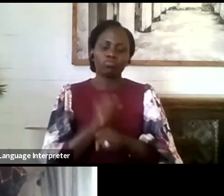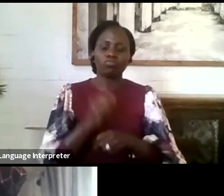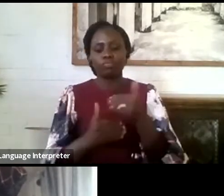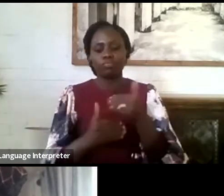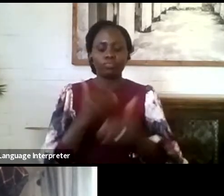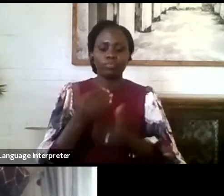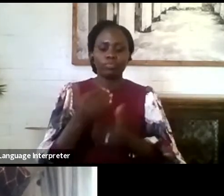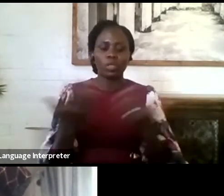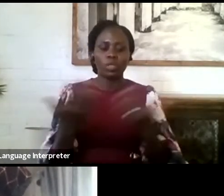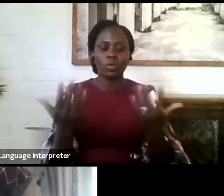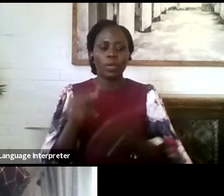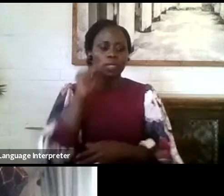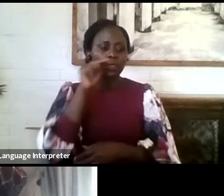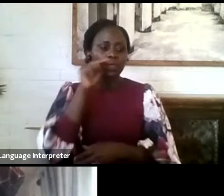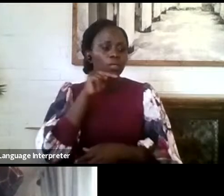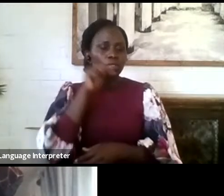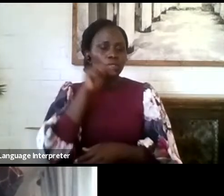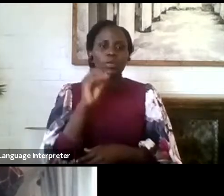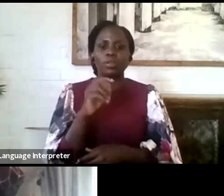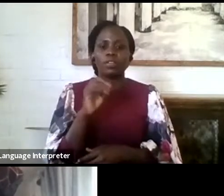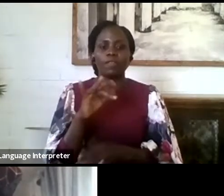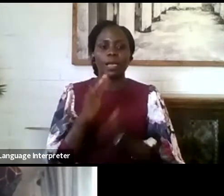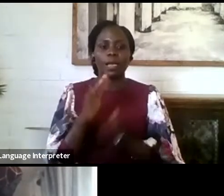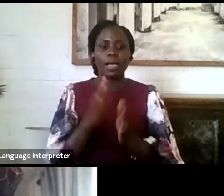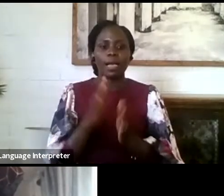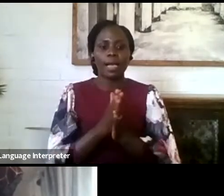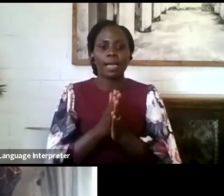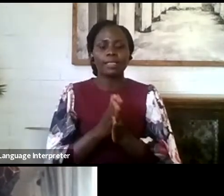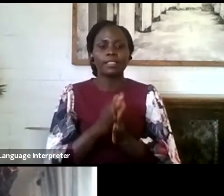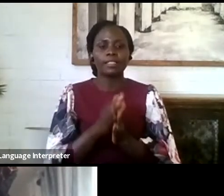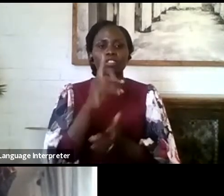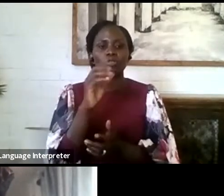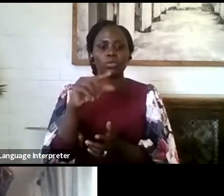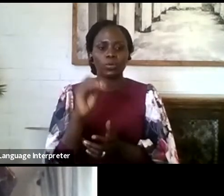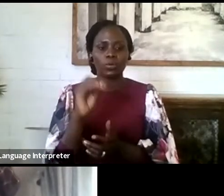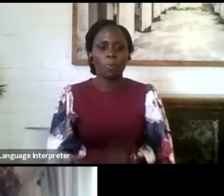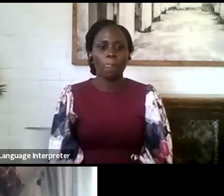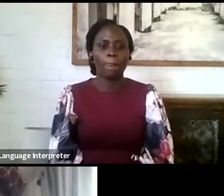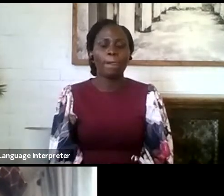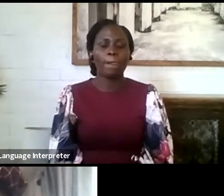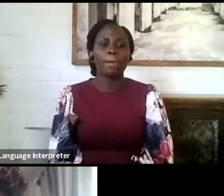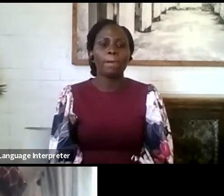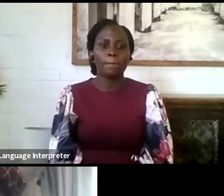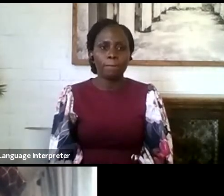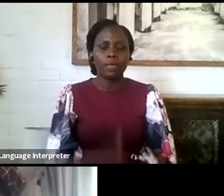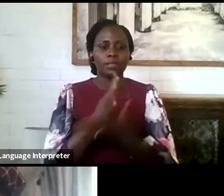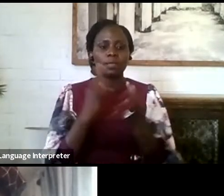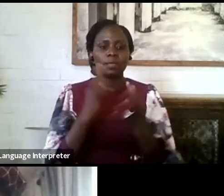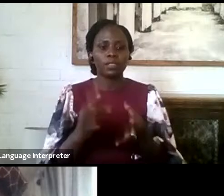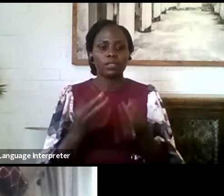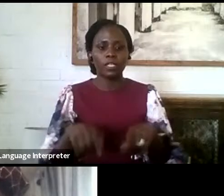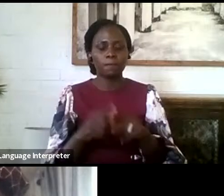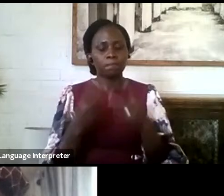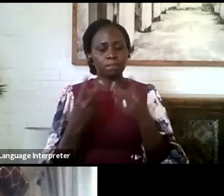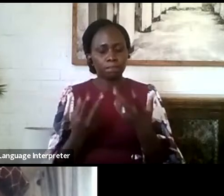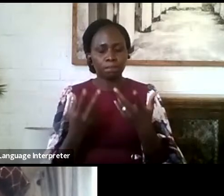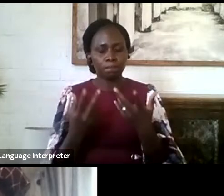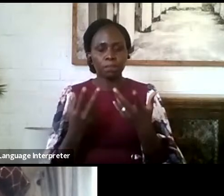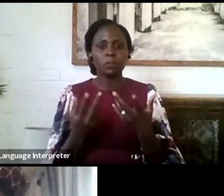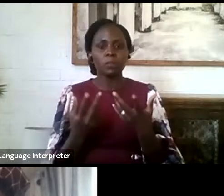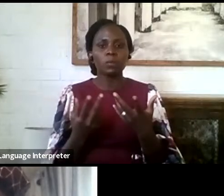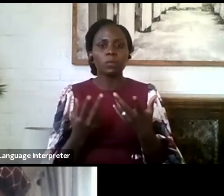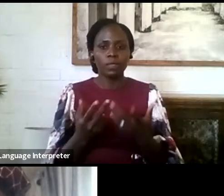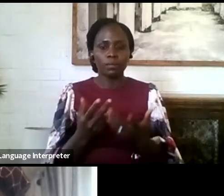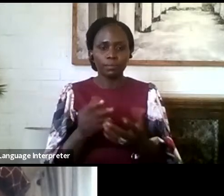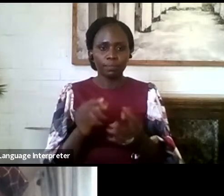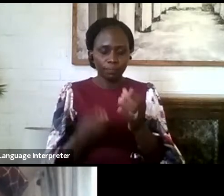and Togo. And it's something that in my previous work as an entrepreneur I faced, because my company